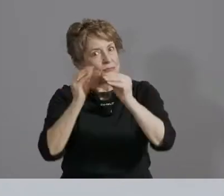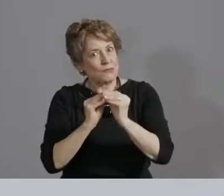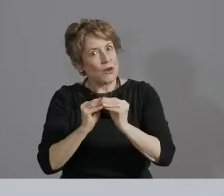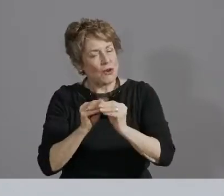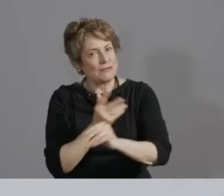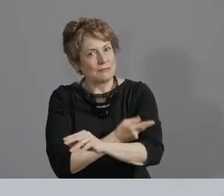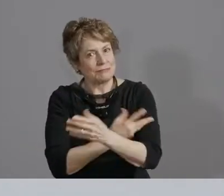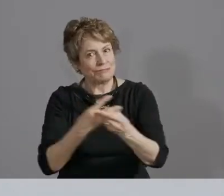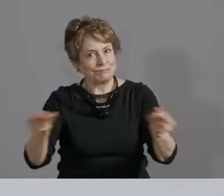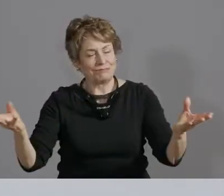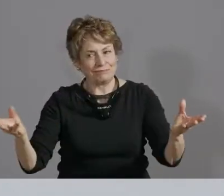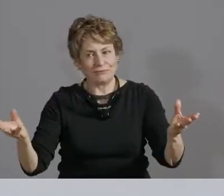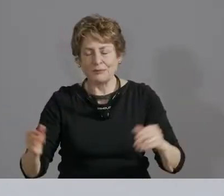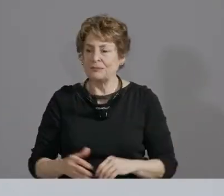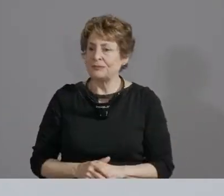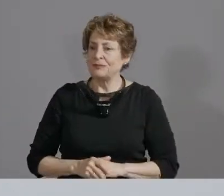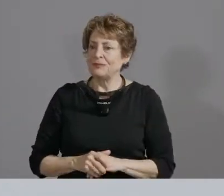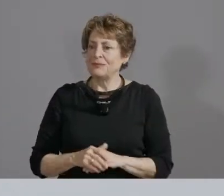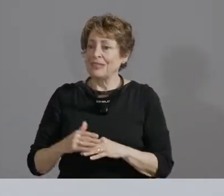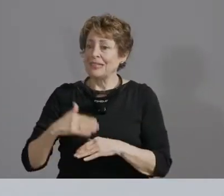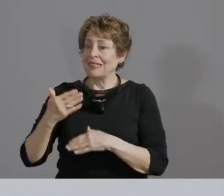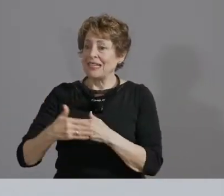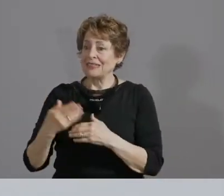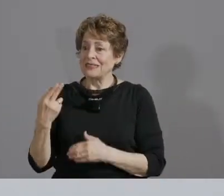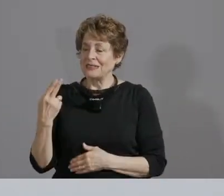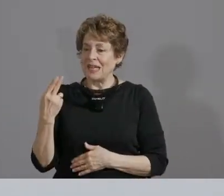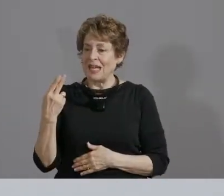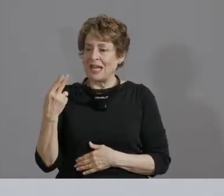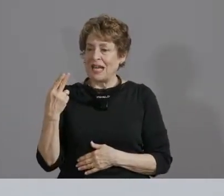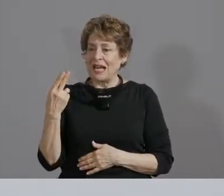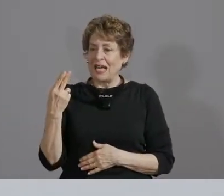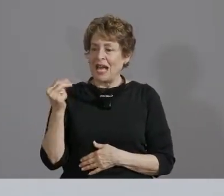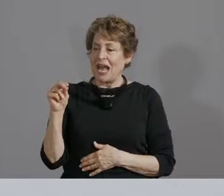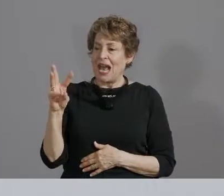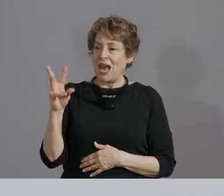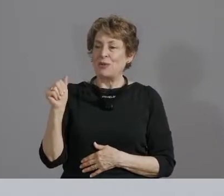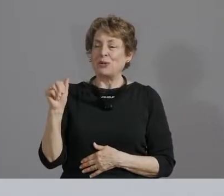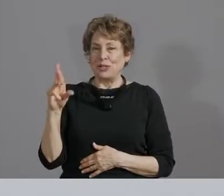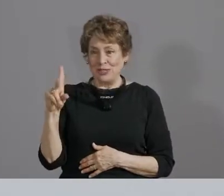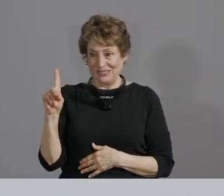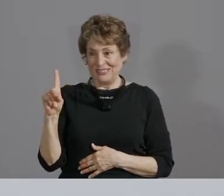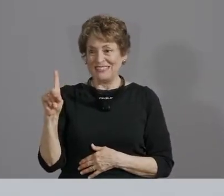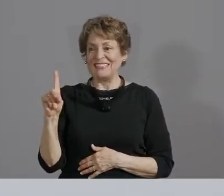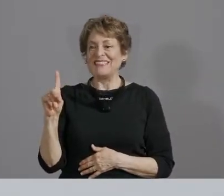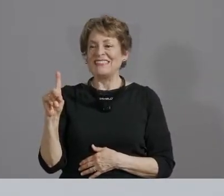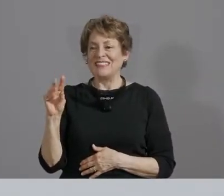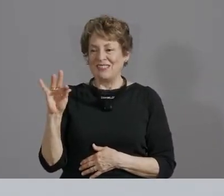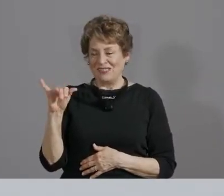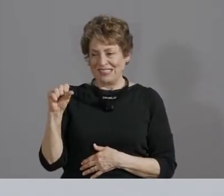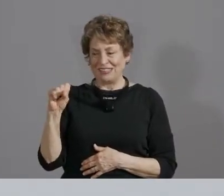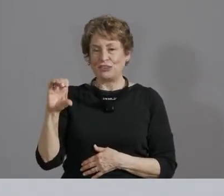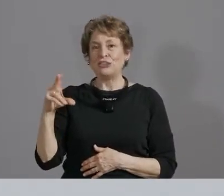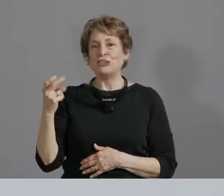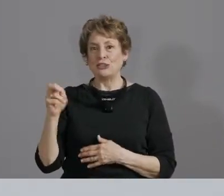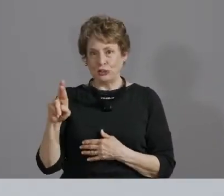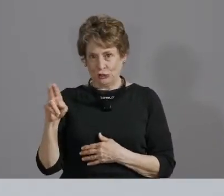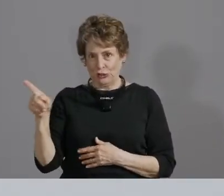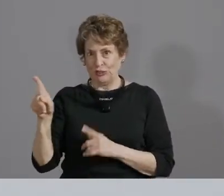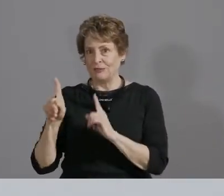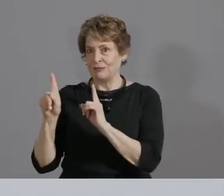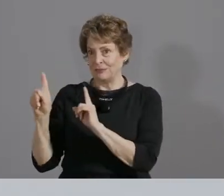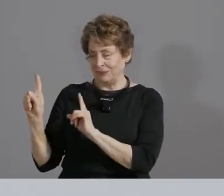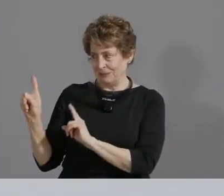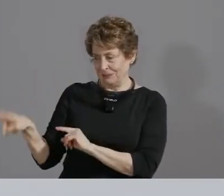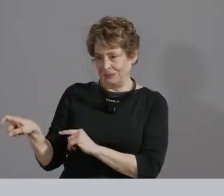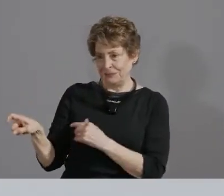Next is a Howard Fisher. Hi, Howie. Hang on a second. Oh, I don't hear you. There you